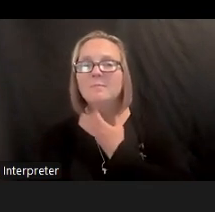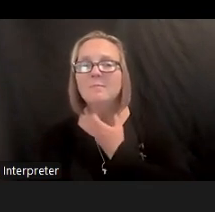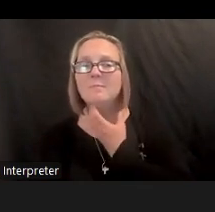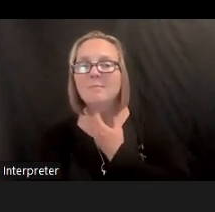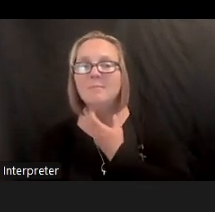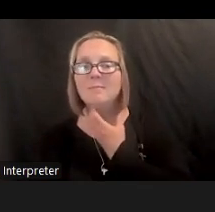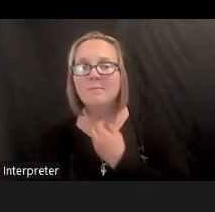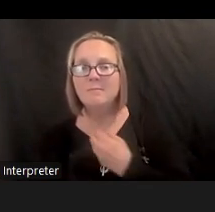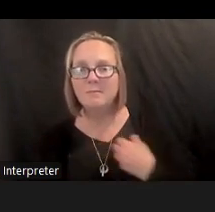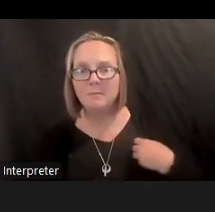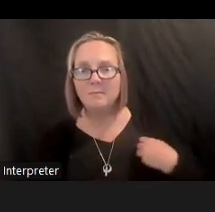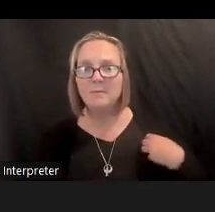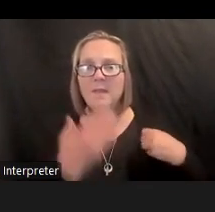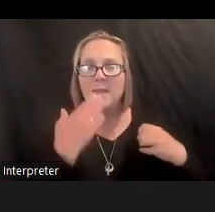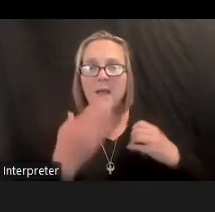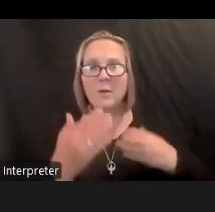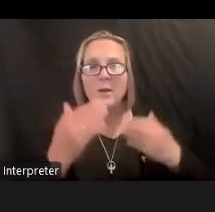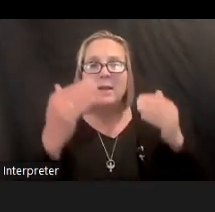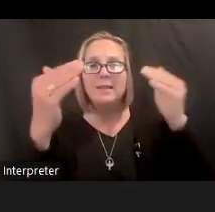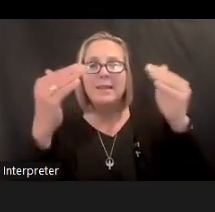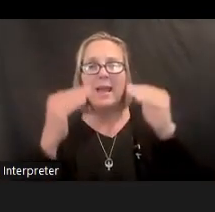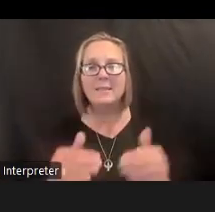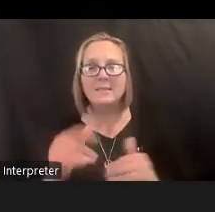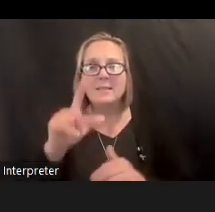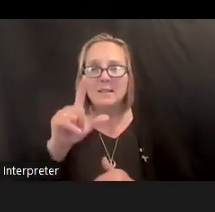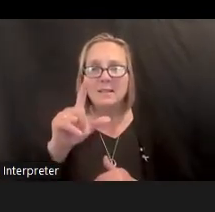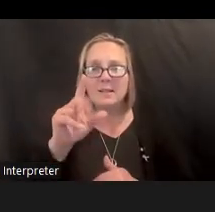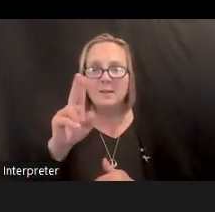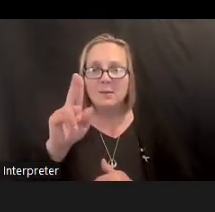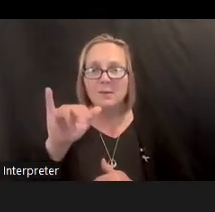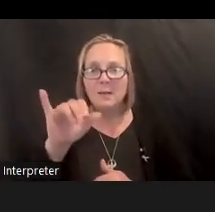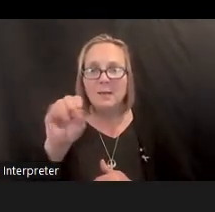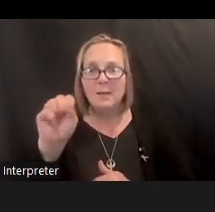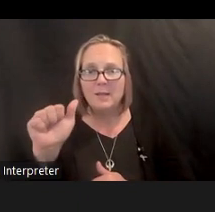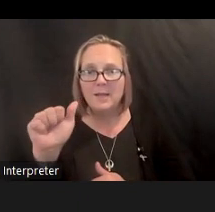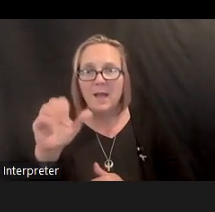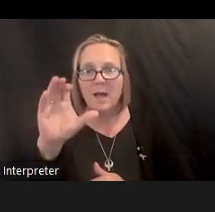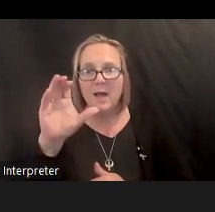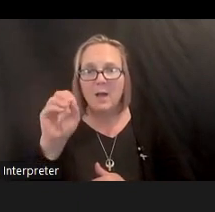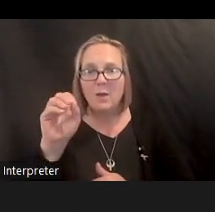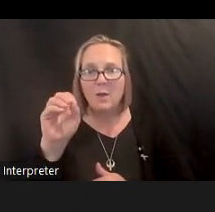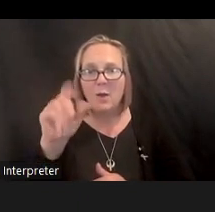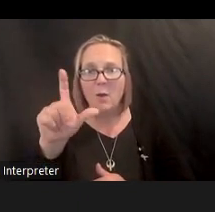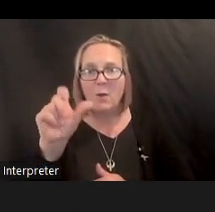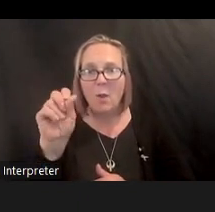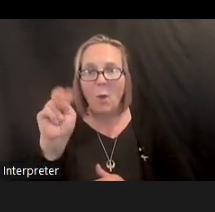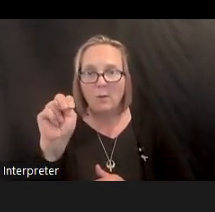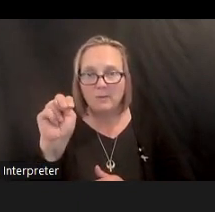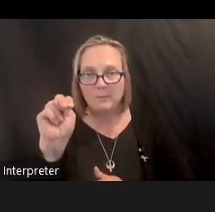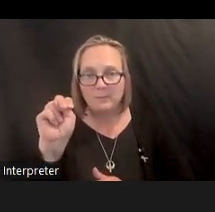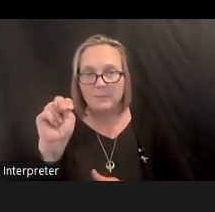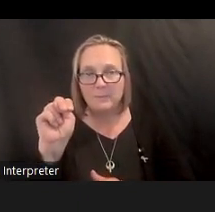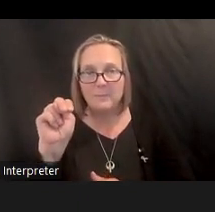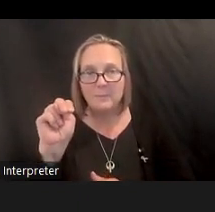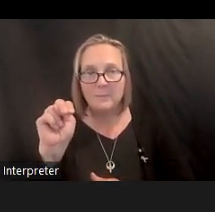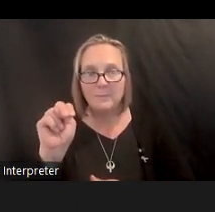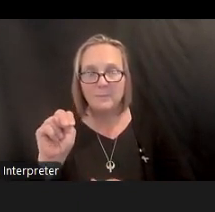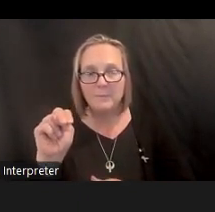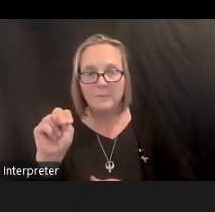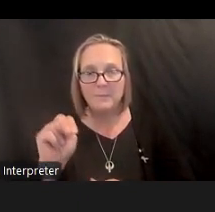Thank you. Next is Luisa Colon. Luisa Colon.